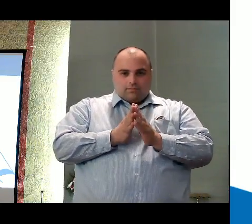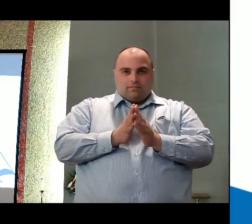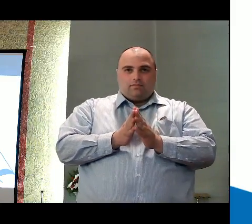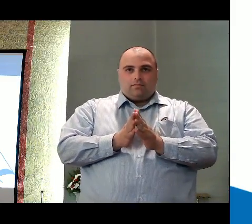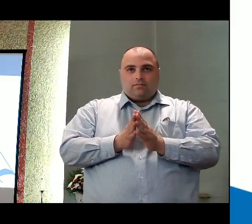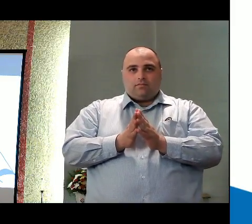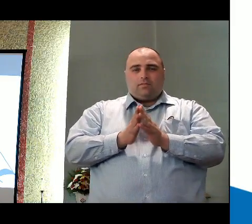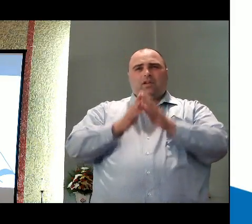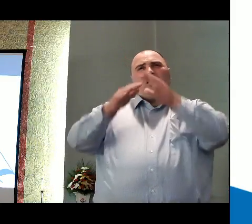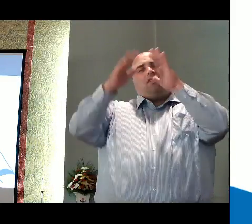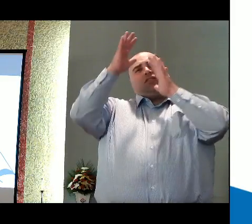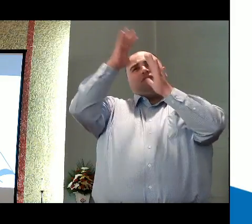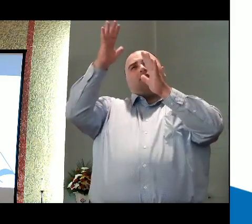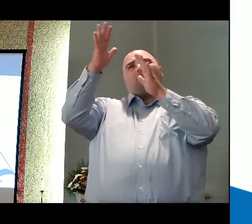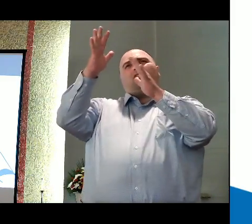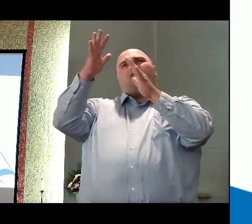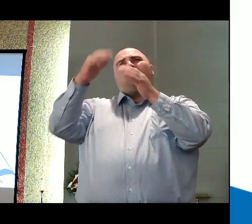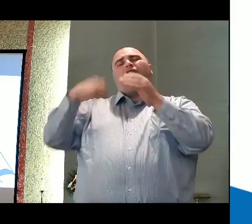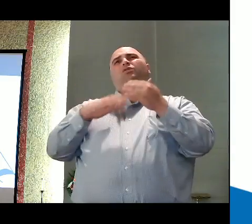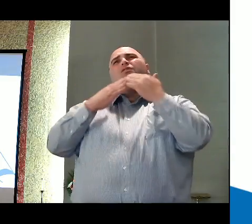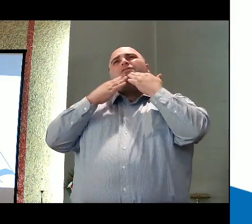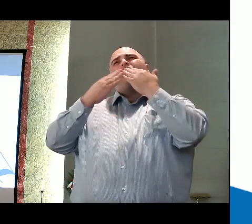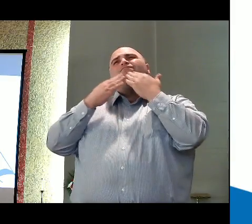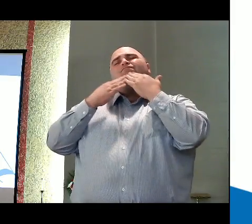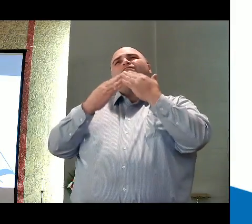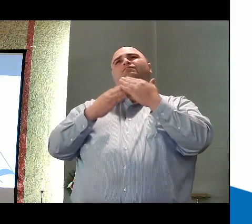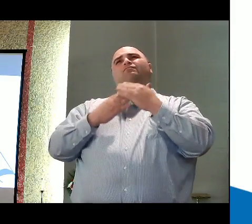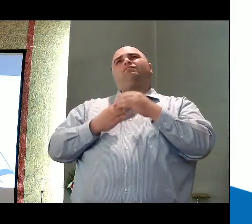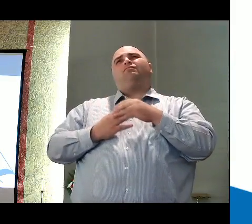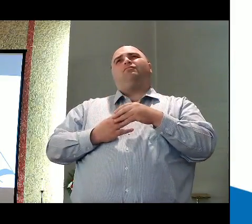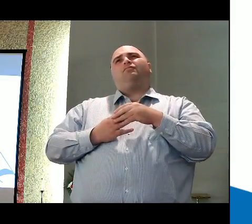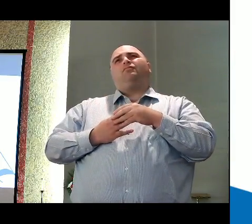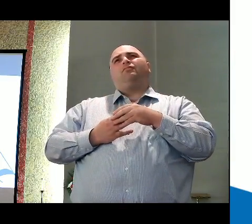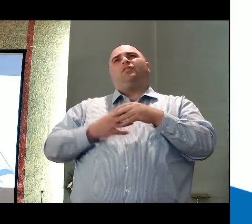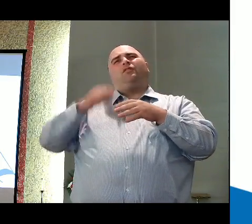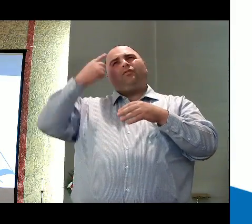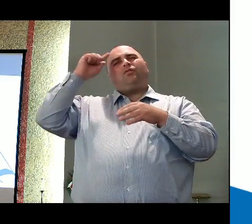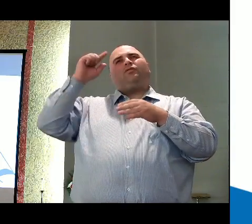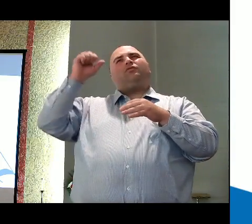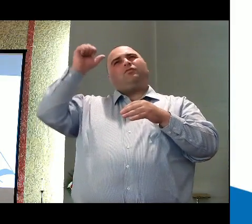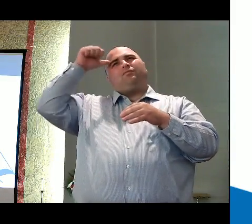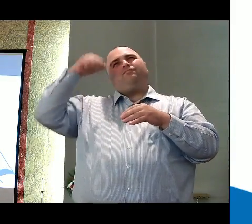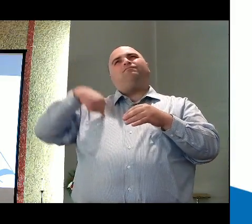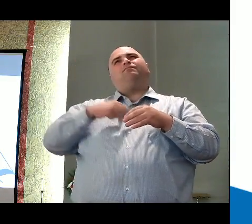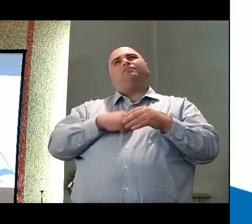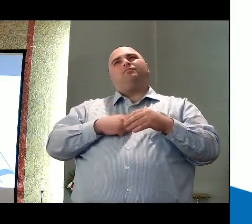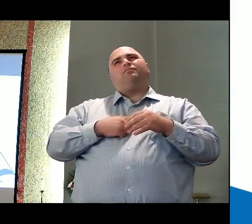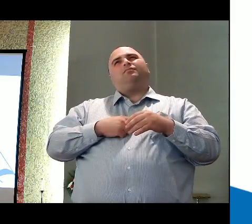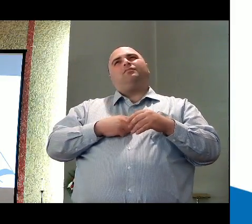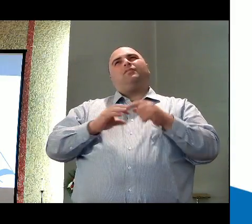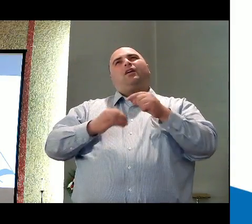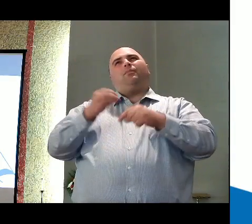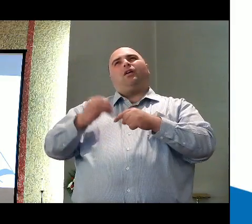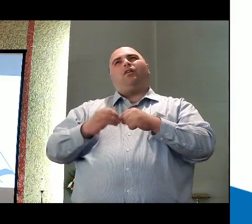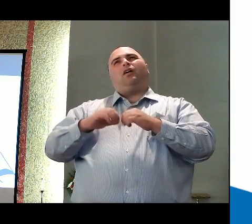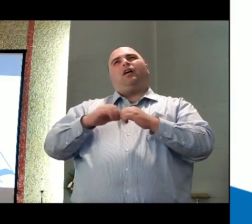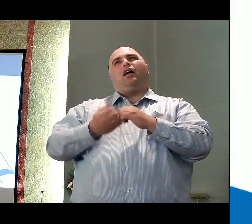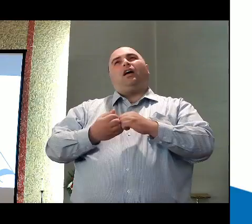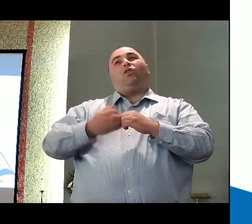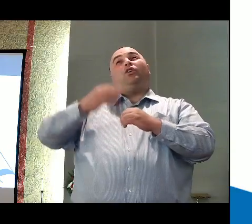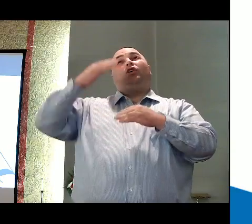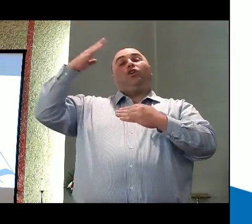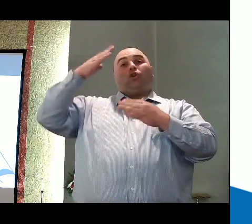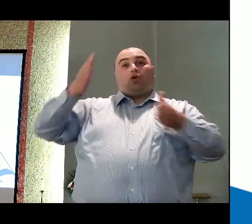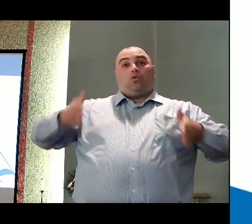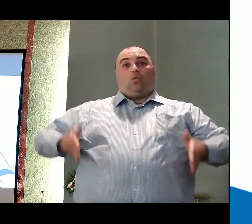Our dear God, our Heavenly Father, we just thank you for just that awesome reminder of how far above our ways your ways